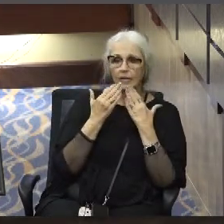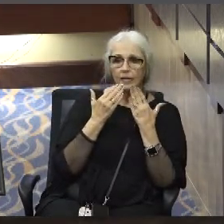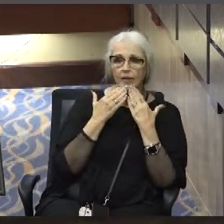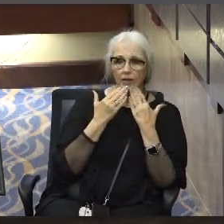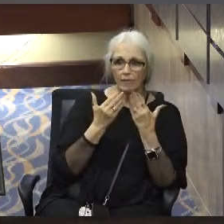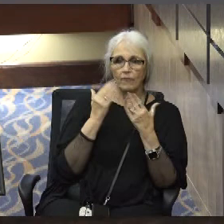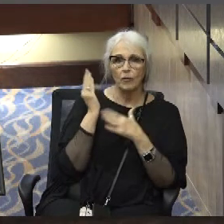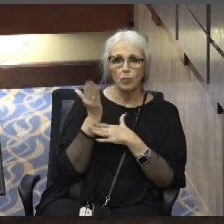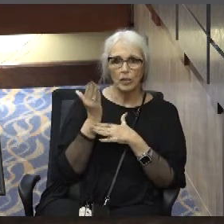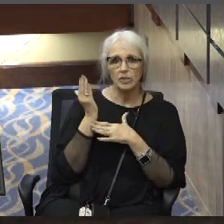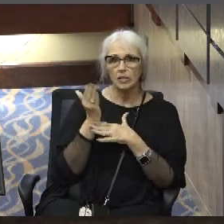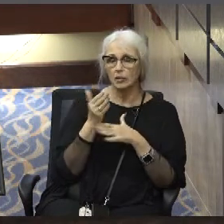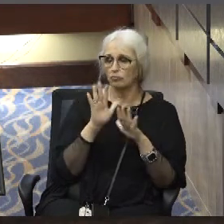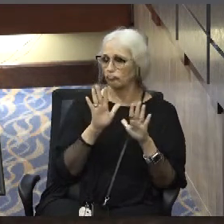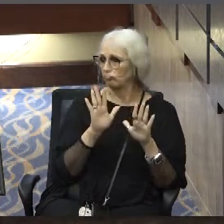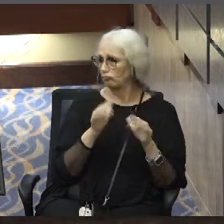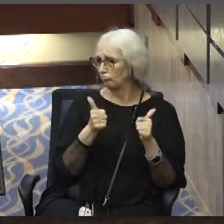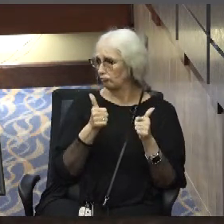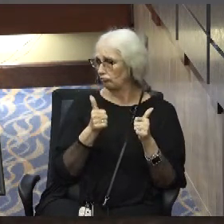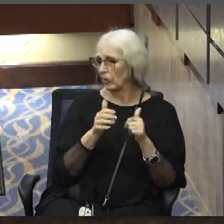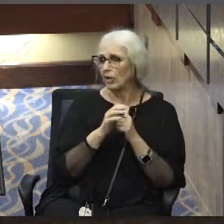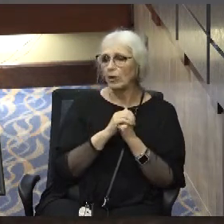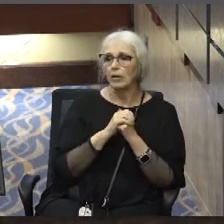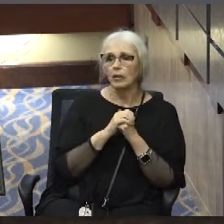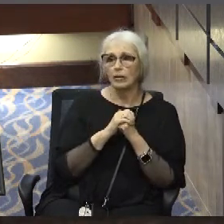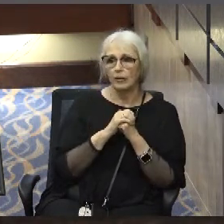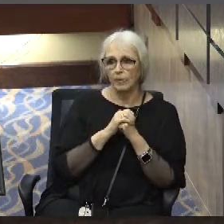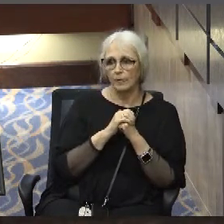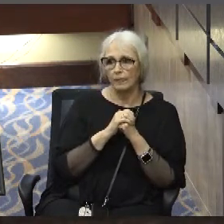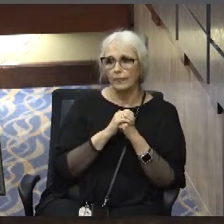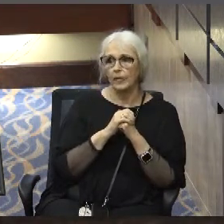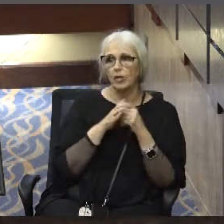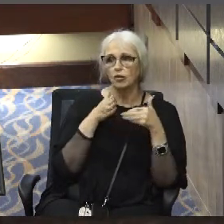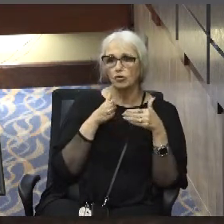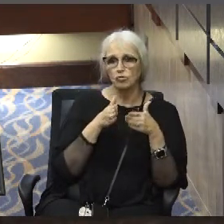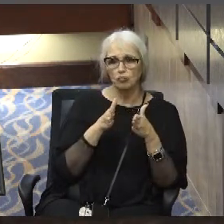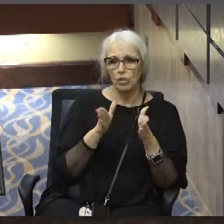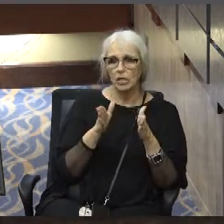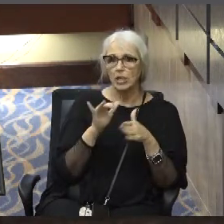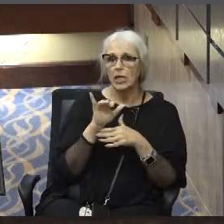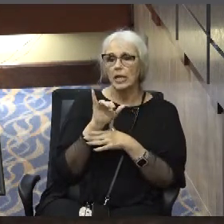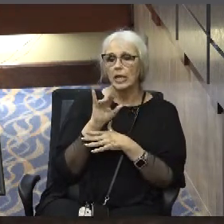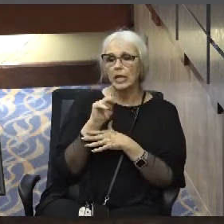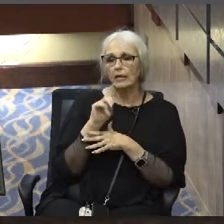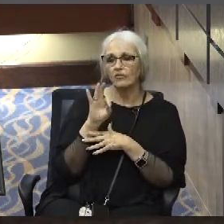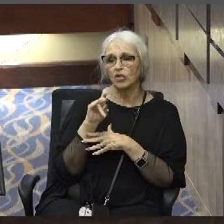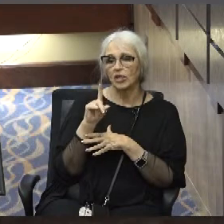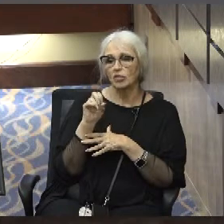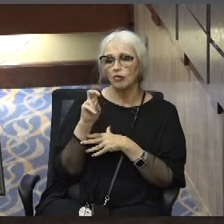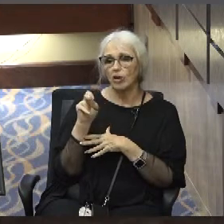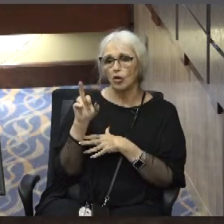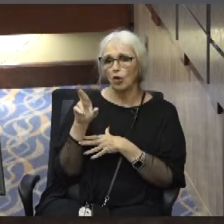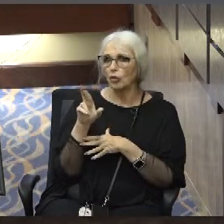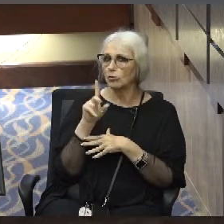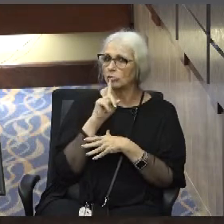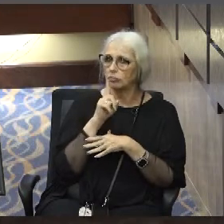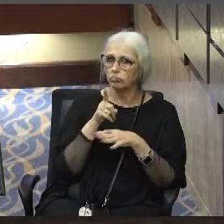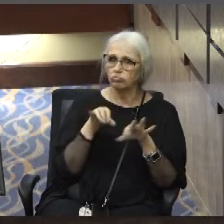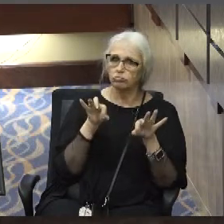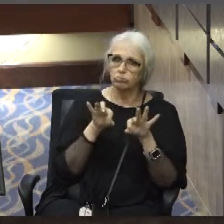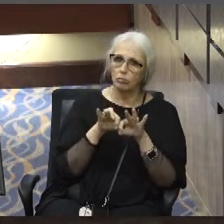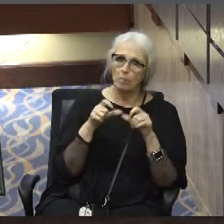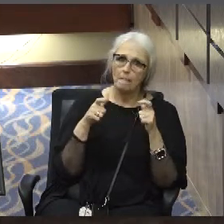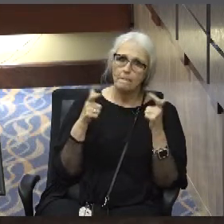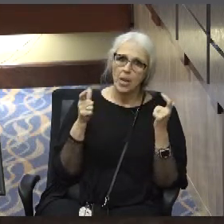the presentation. This is great. Because streets and infrastructure is so important to this council. I know we made a big